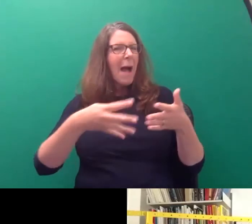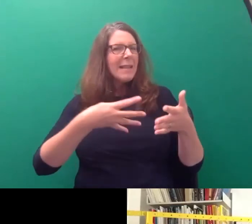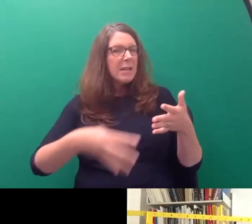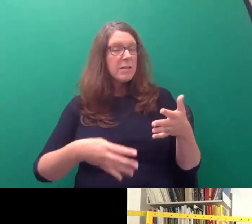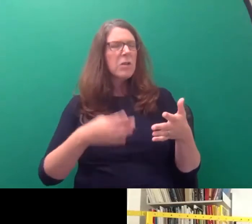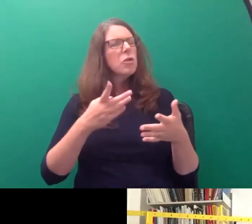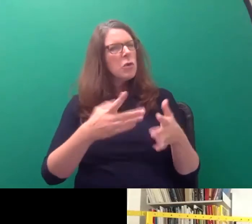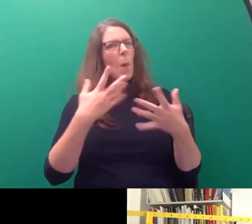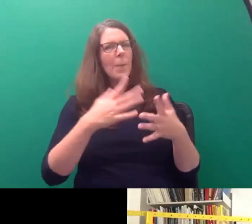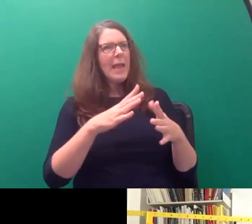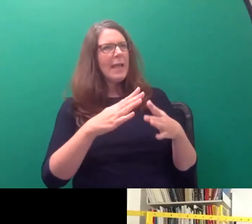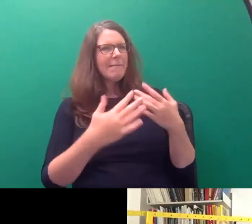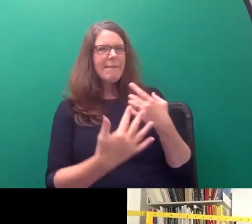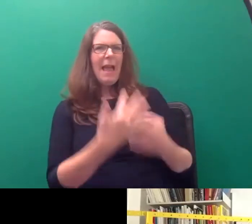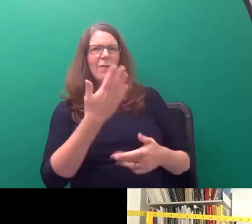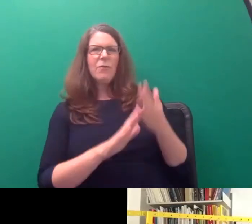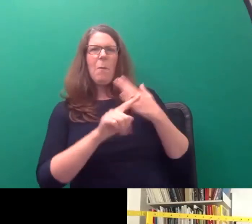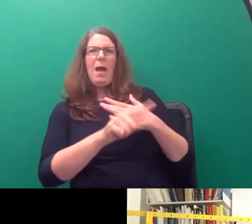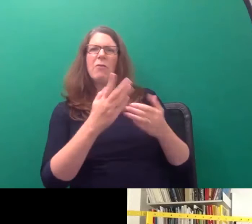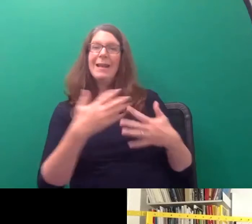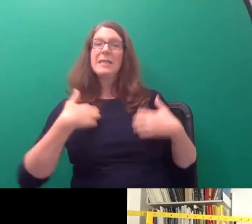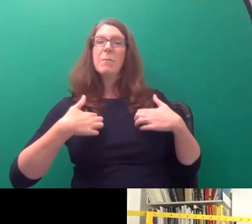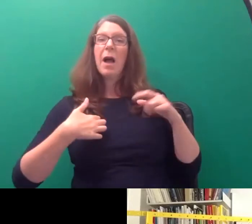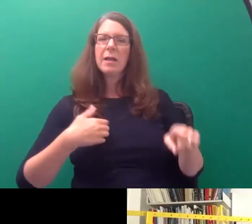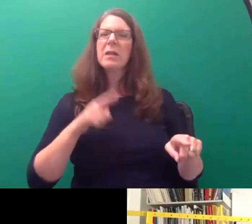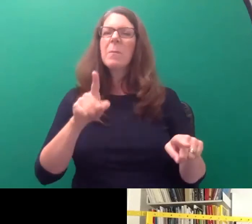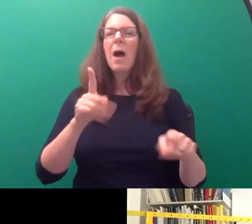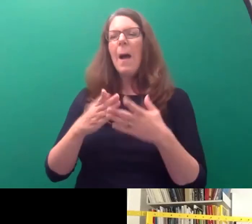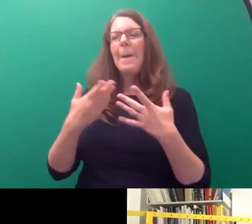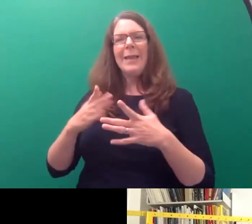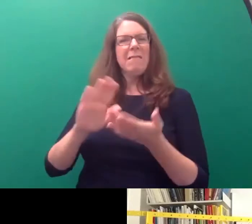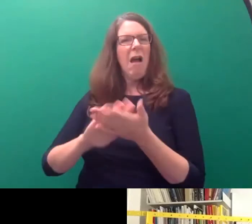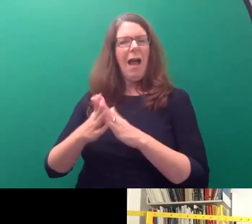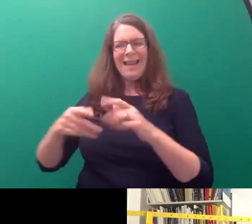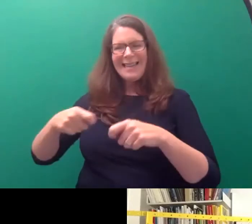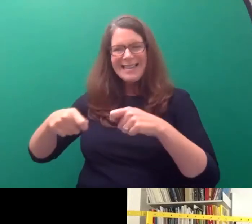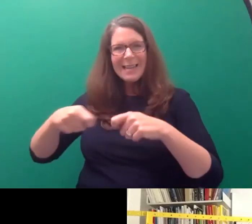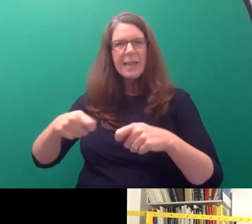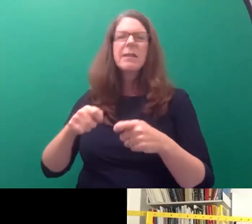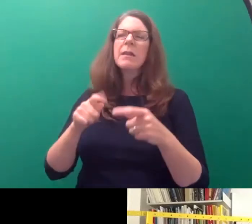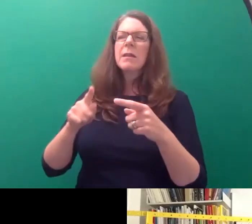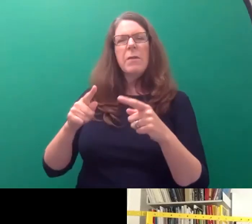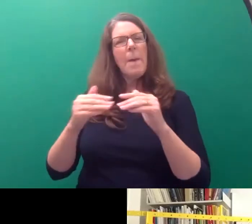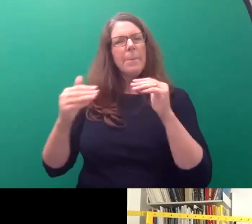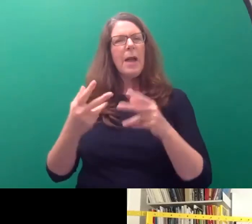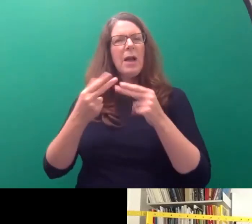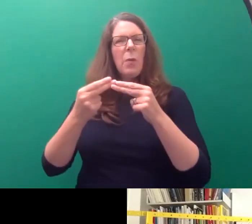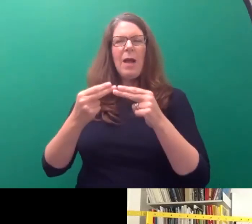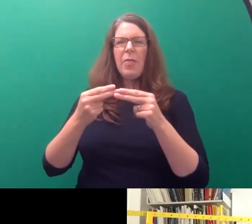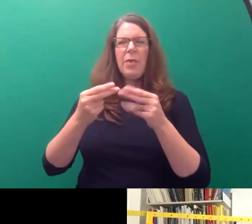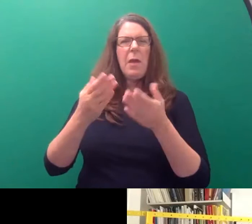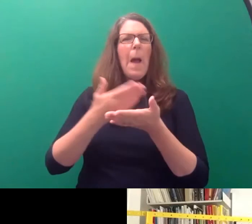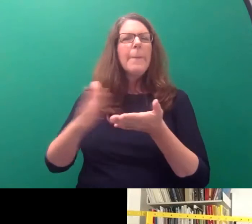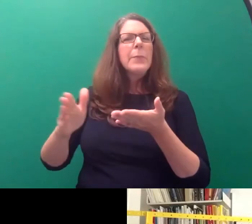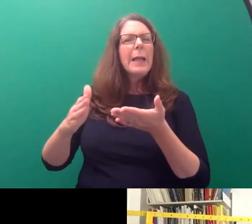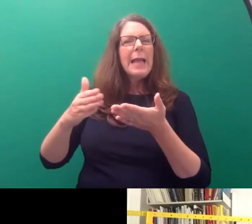so it was hand knitted, and we sort of patched it with a plain back rib and then sort of put coloured gussets under the arms and